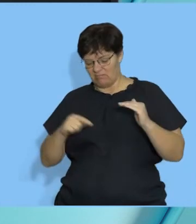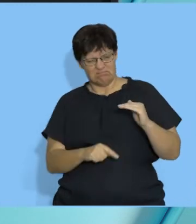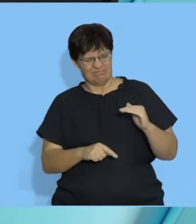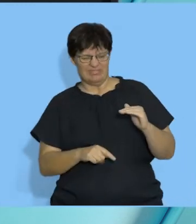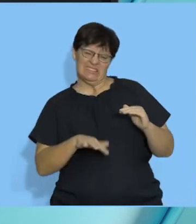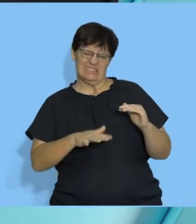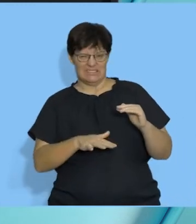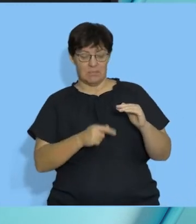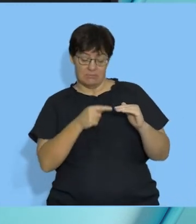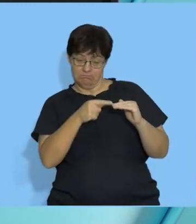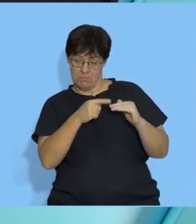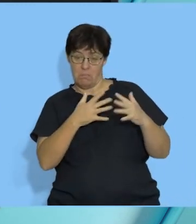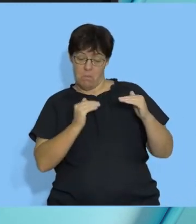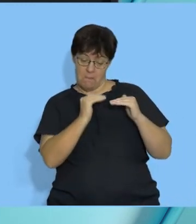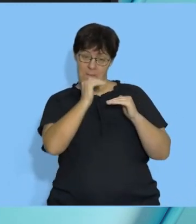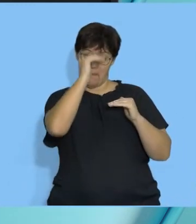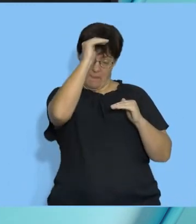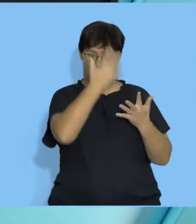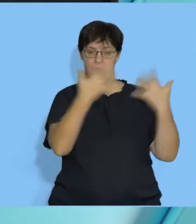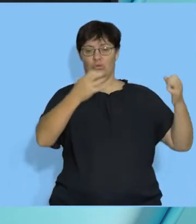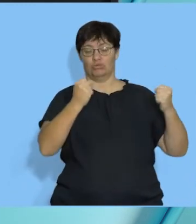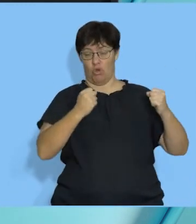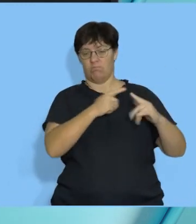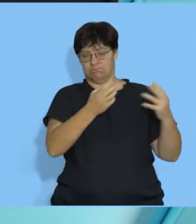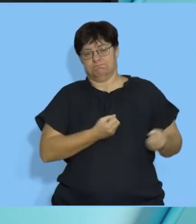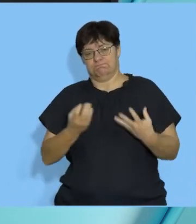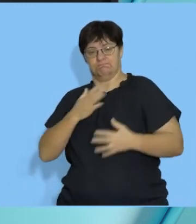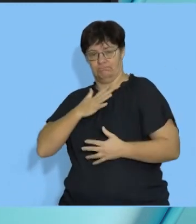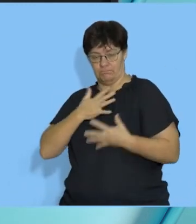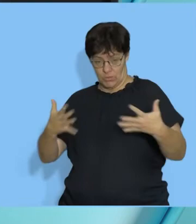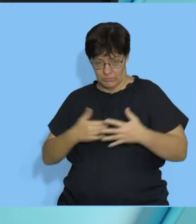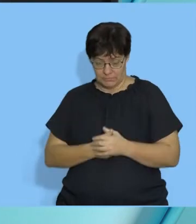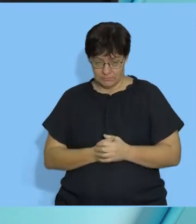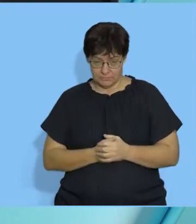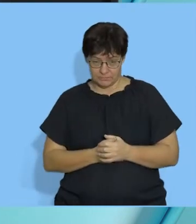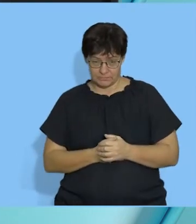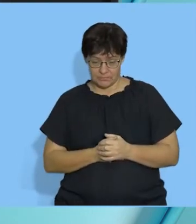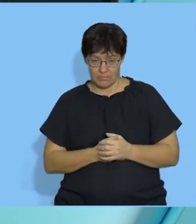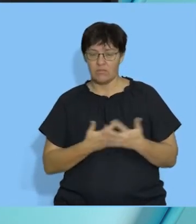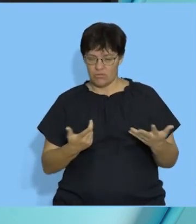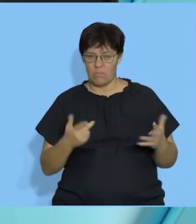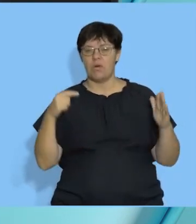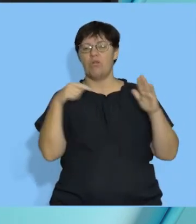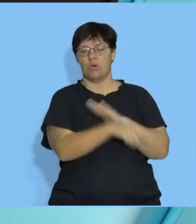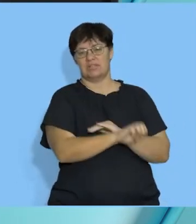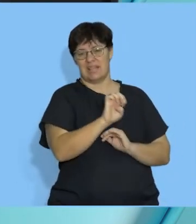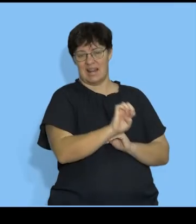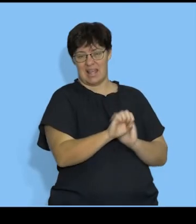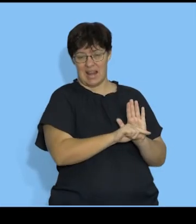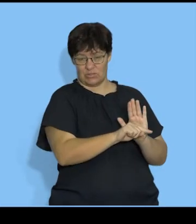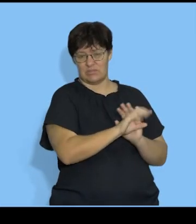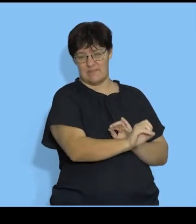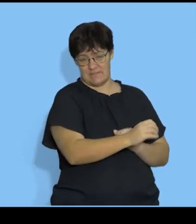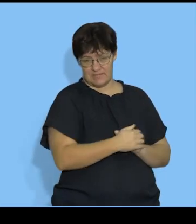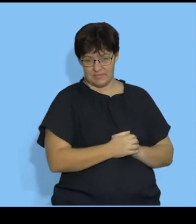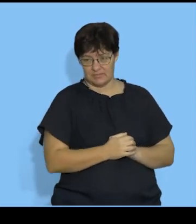undergoing oxidation, because that's what exactly a reducing agent actually does. It undergoes the loss of electrons, right? So